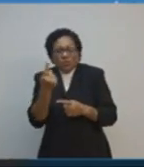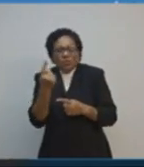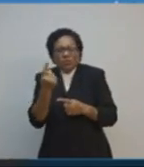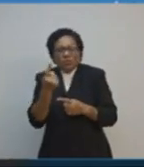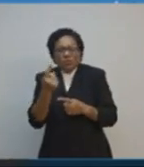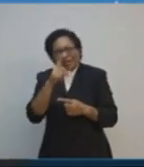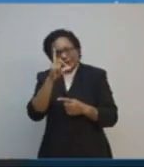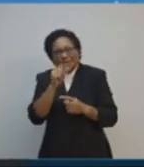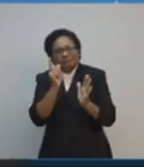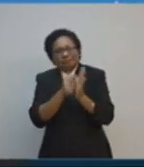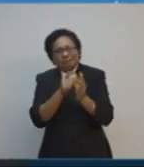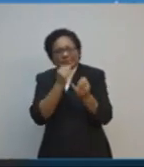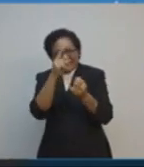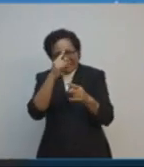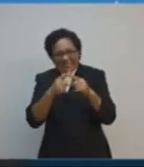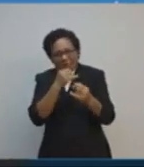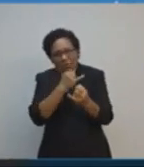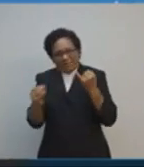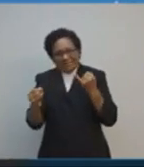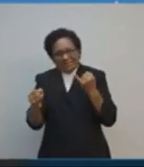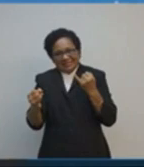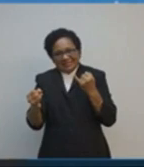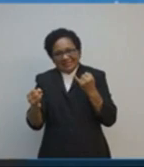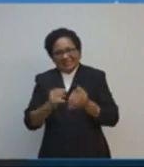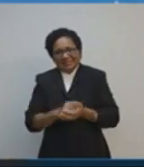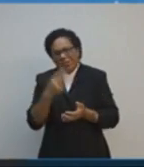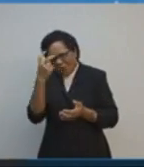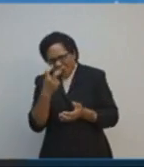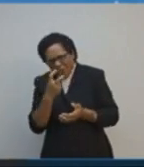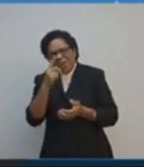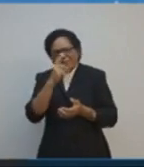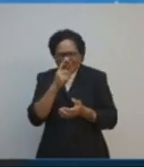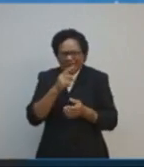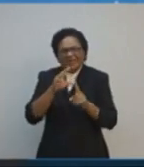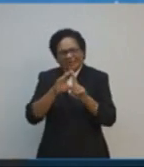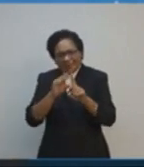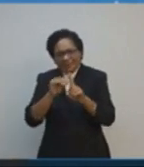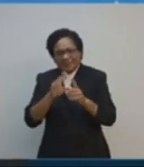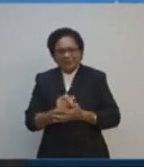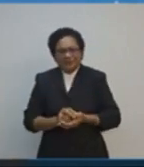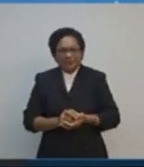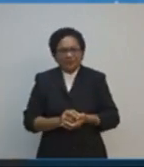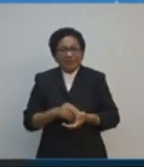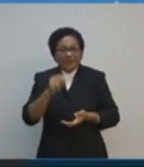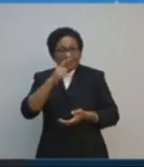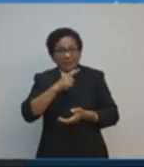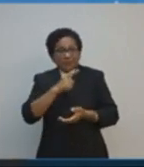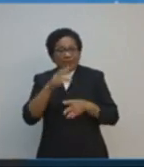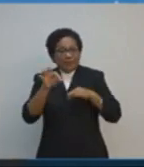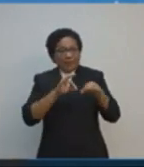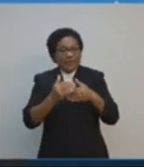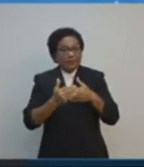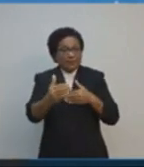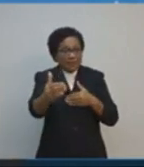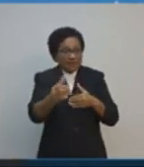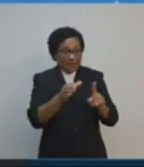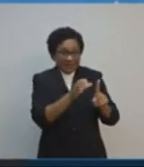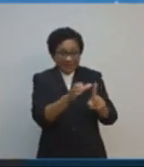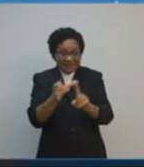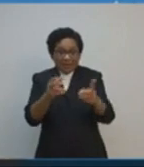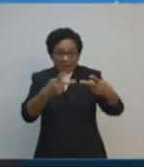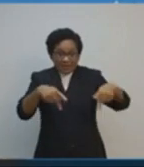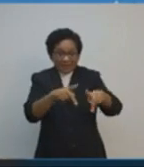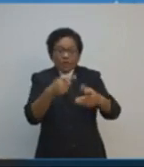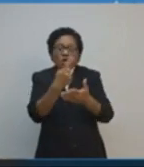to severe COVID-19. Which is why, moving forward, our isolation facilities will be dedicated